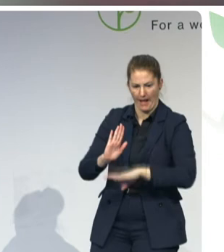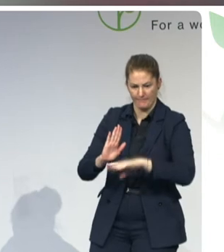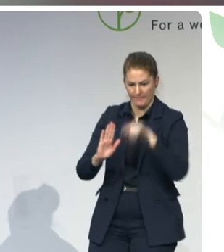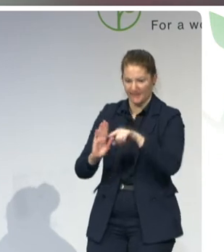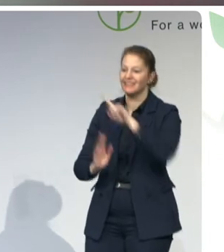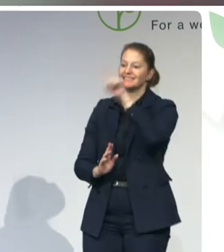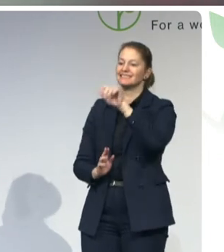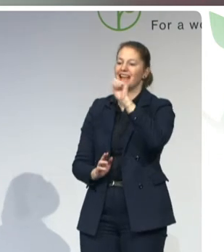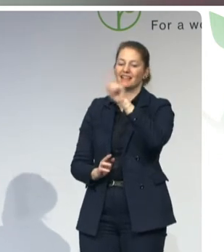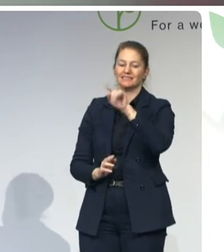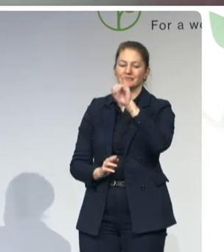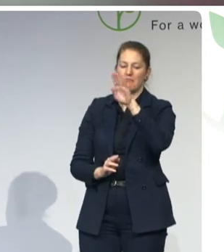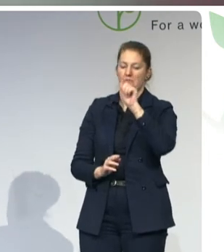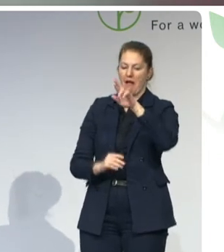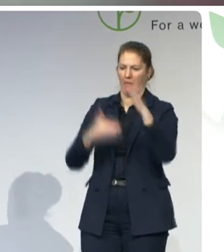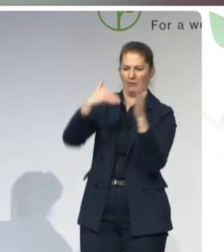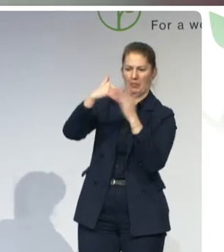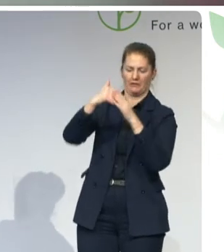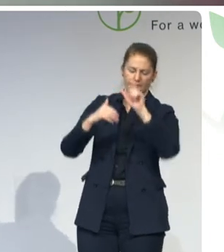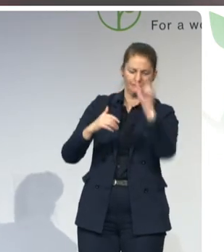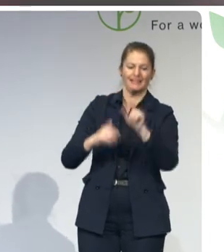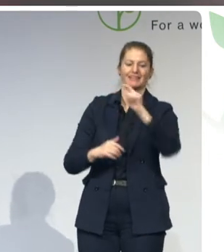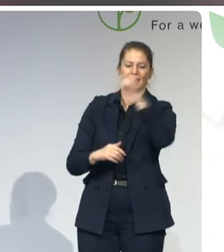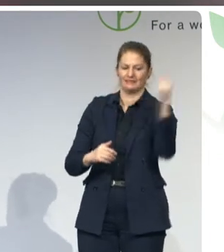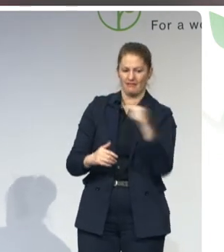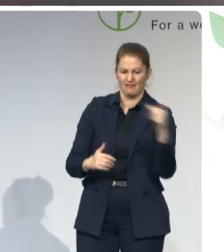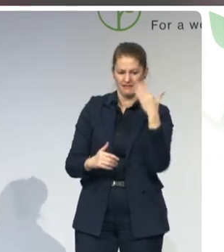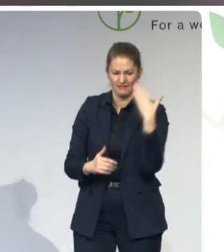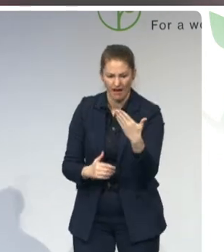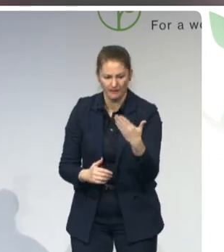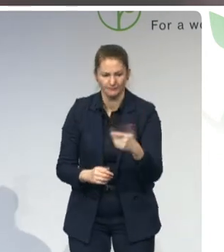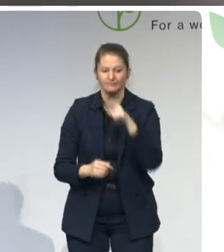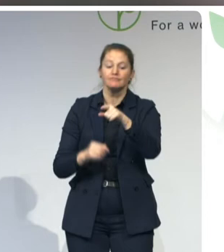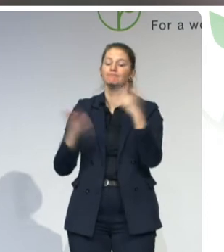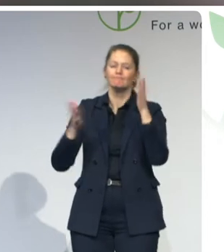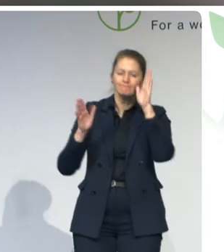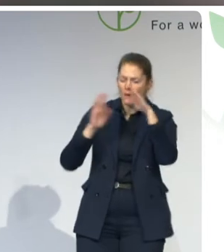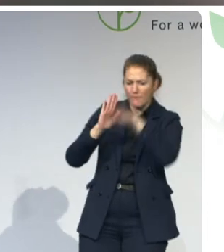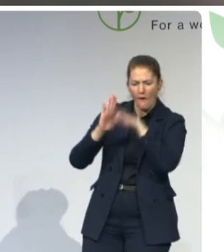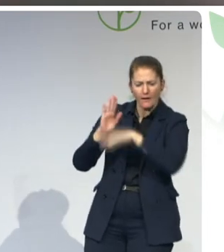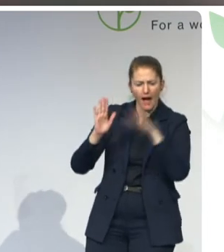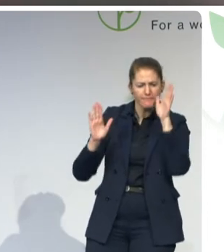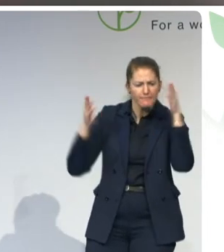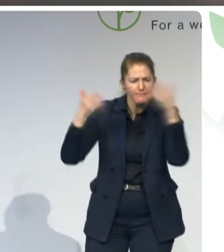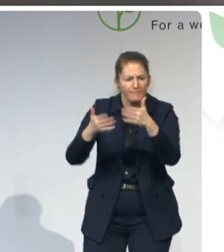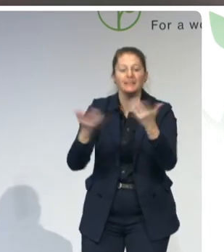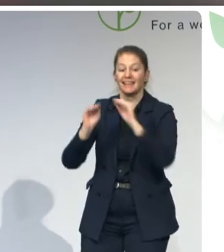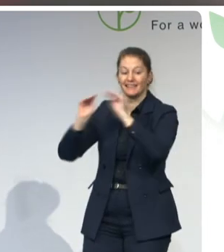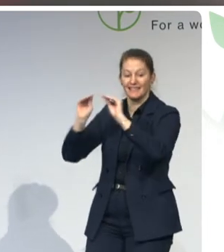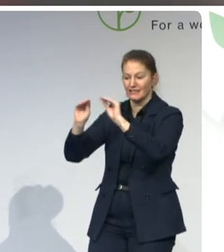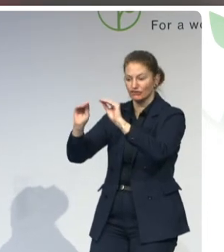inclusive methods and intervention. In addition, it creates greater community awareness by working with parents and